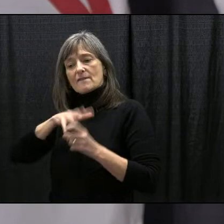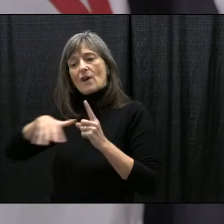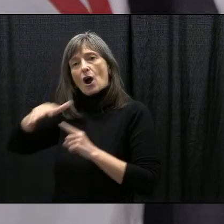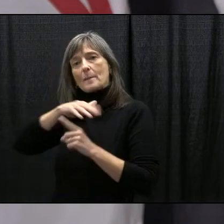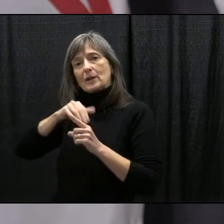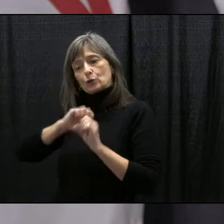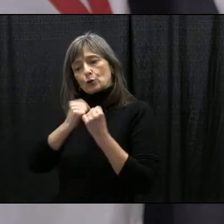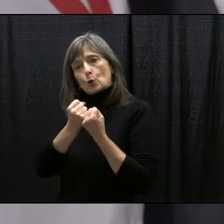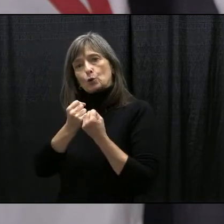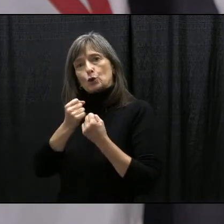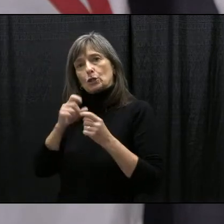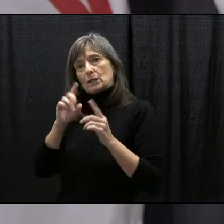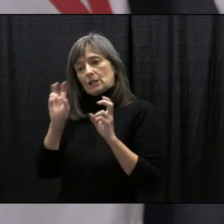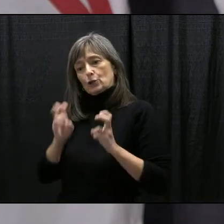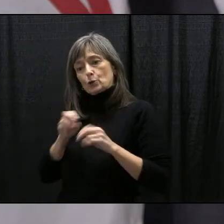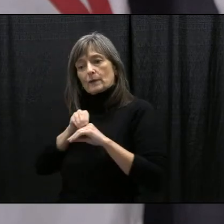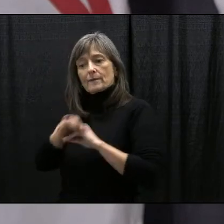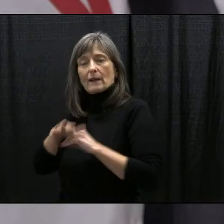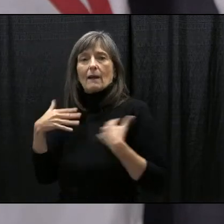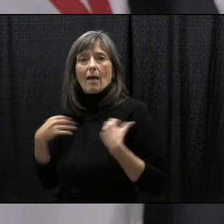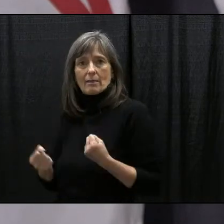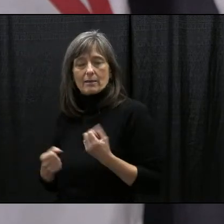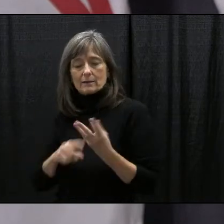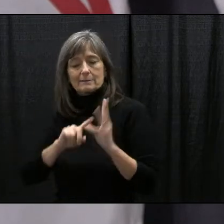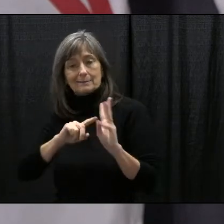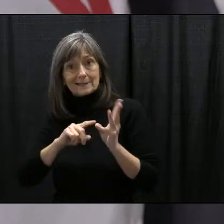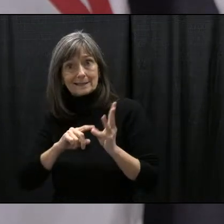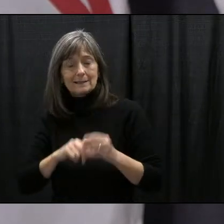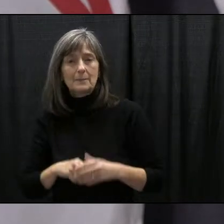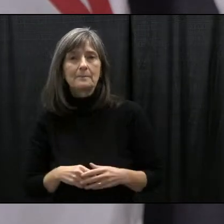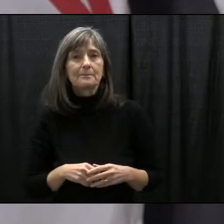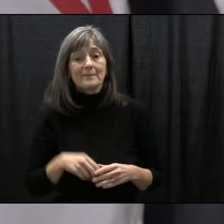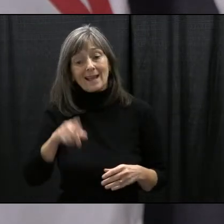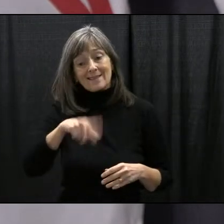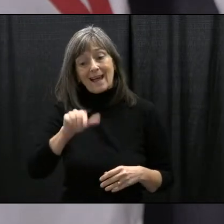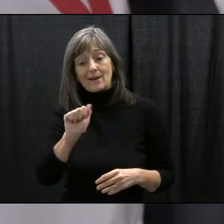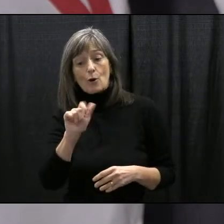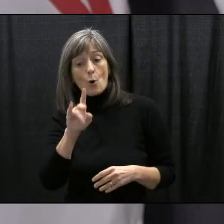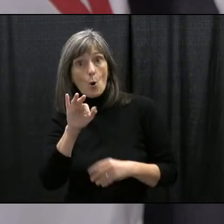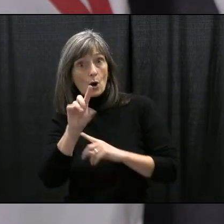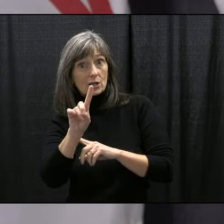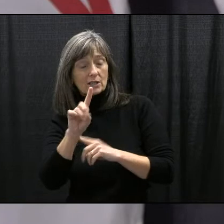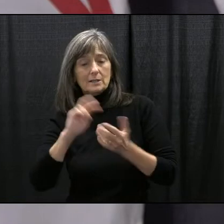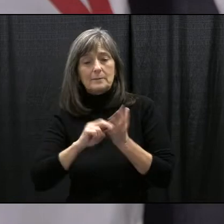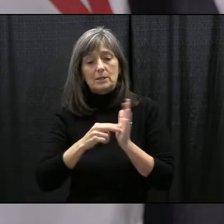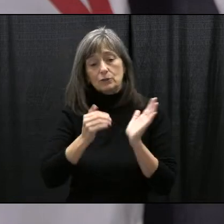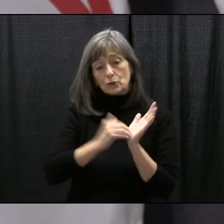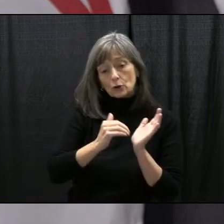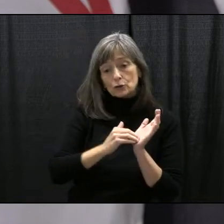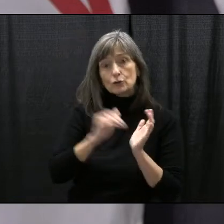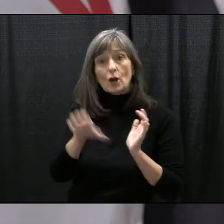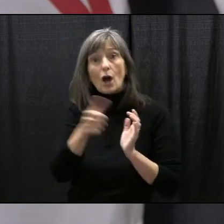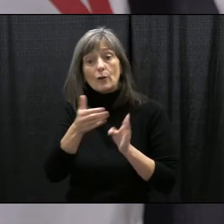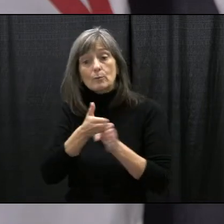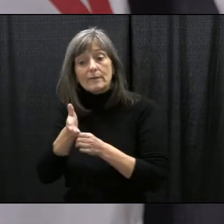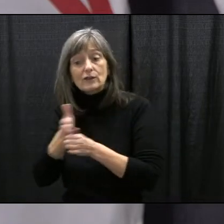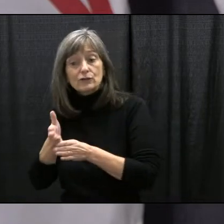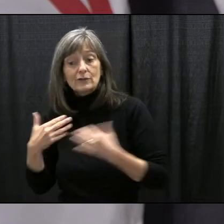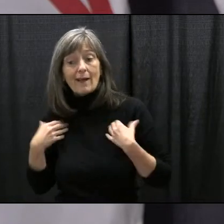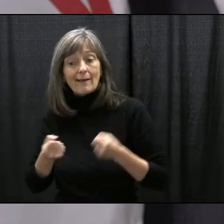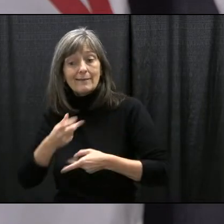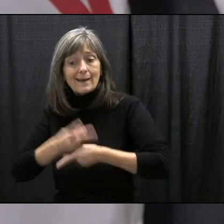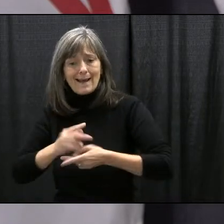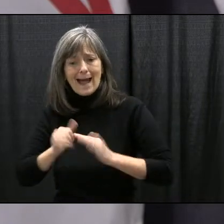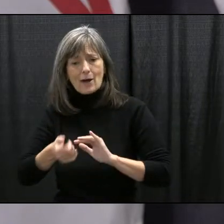of Health Accord NL includes consideration of how physicians and other healthcare professionals work together to meet the